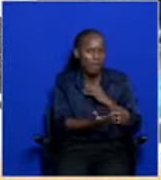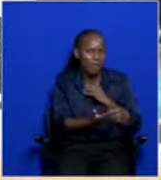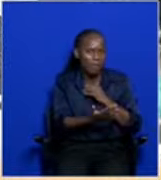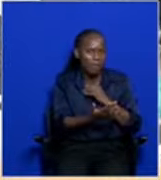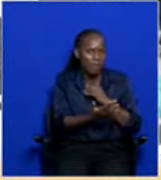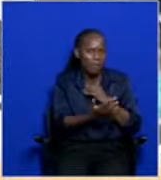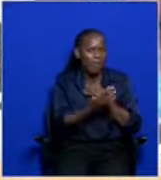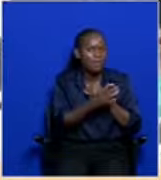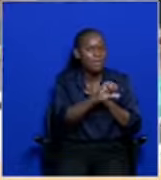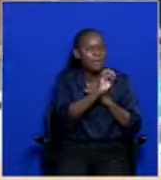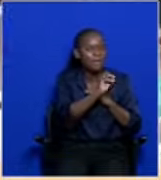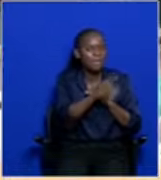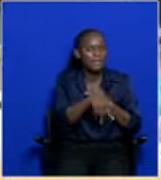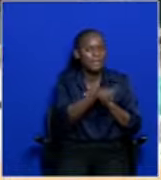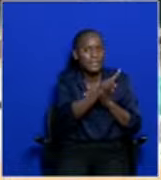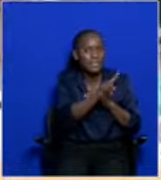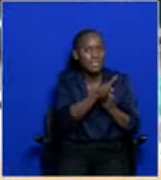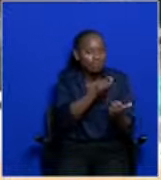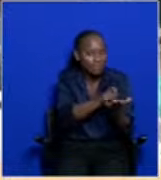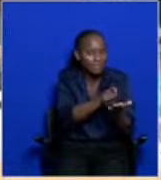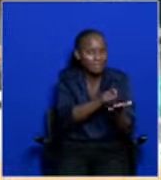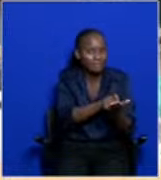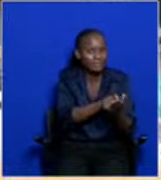it's a form or whatever form it takes,